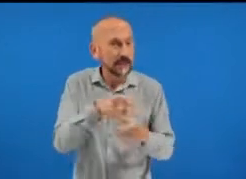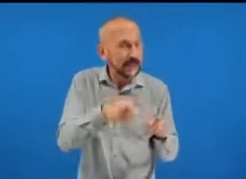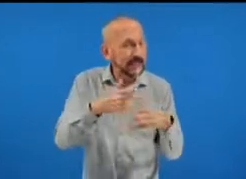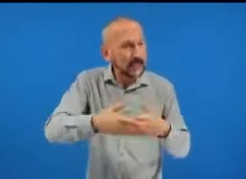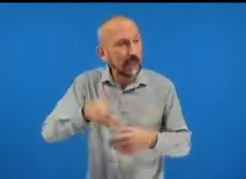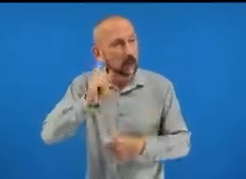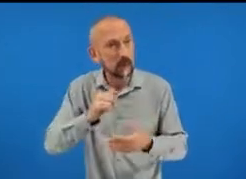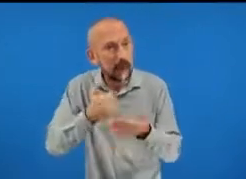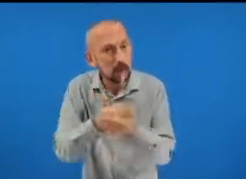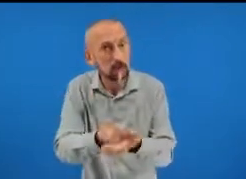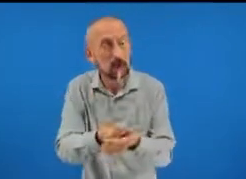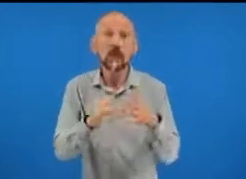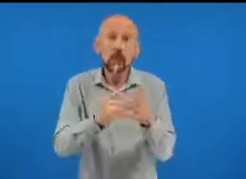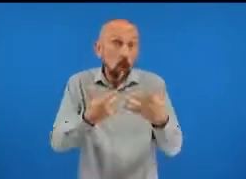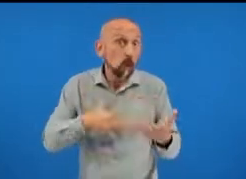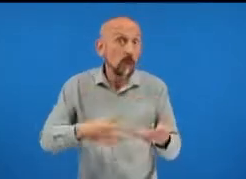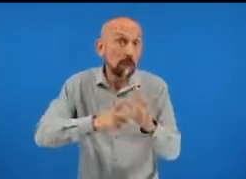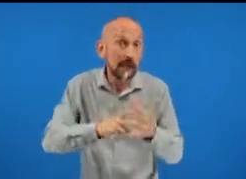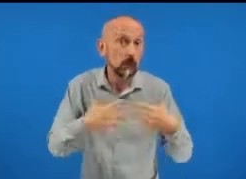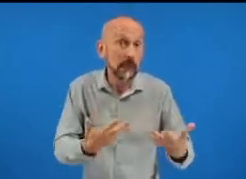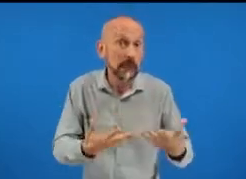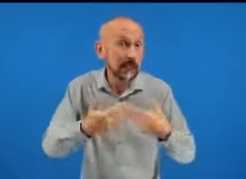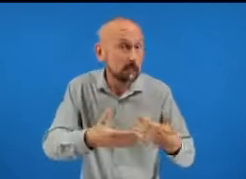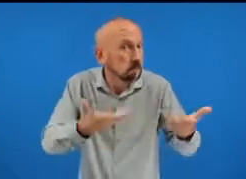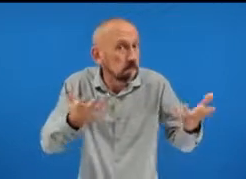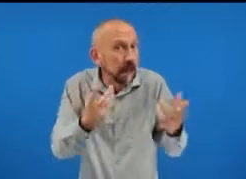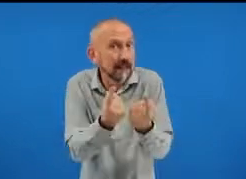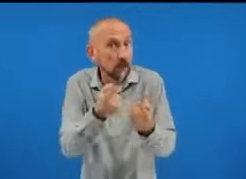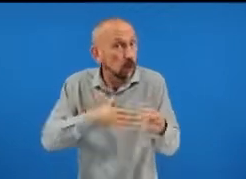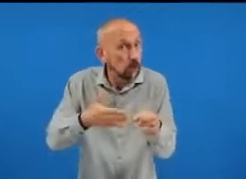plan for today's session? Is there anything in particular that you'd like to cover?